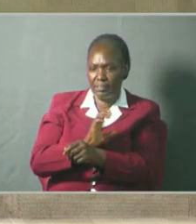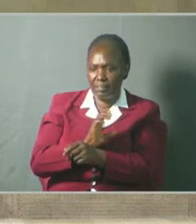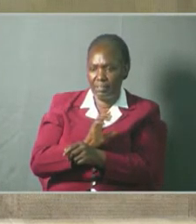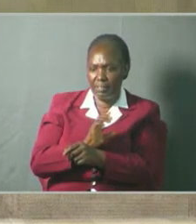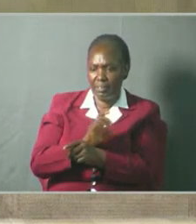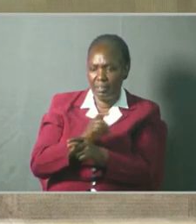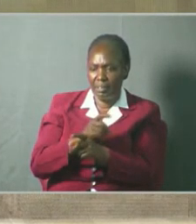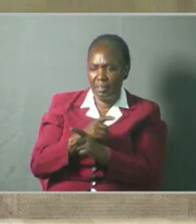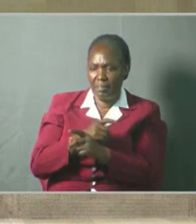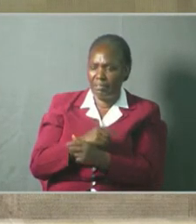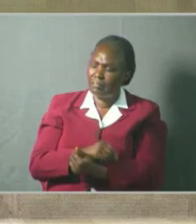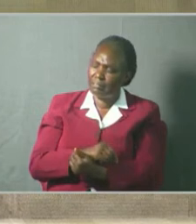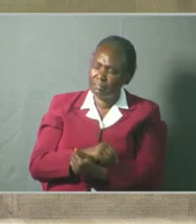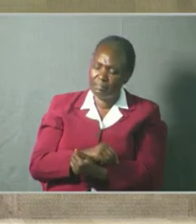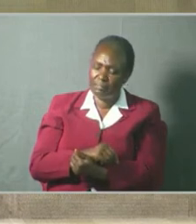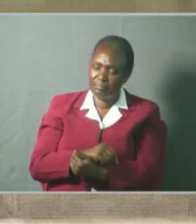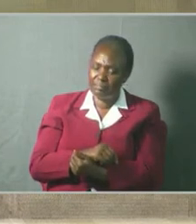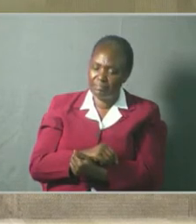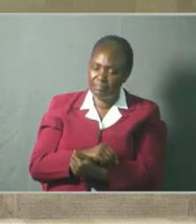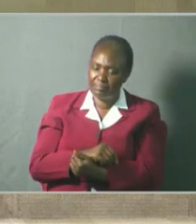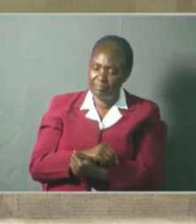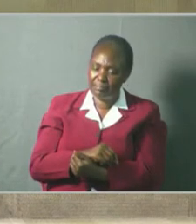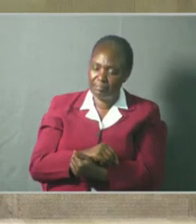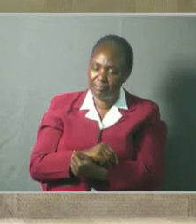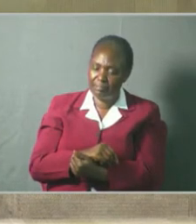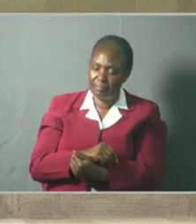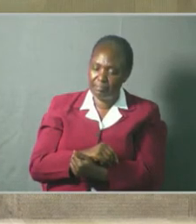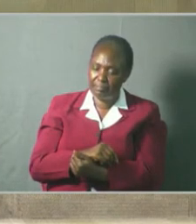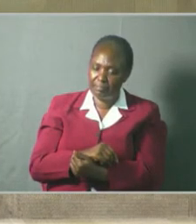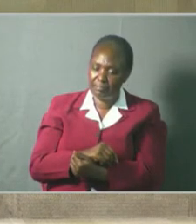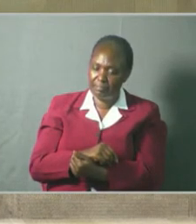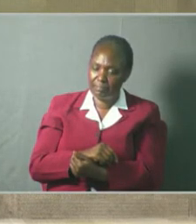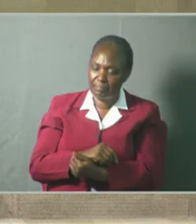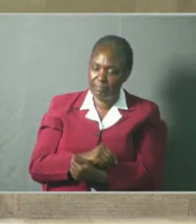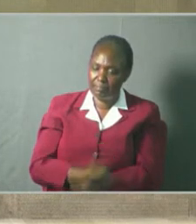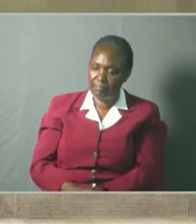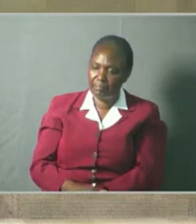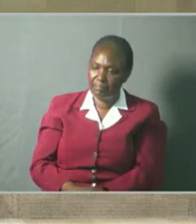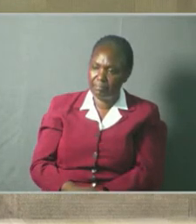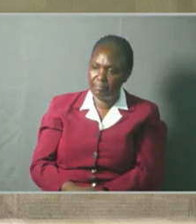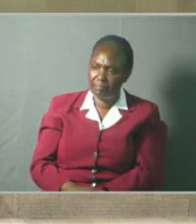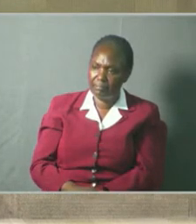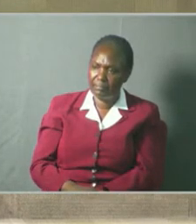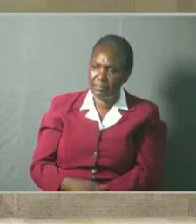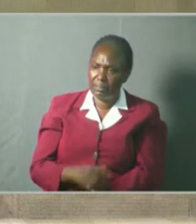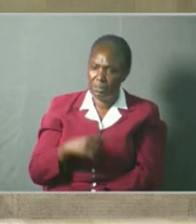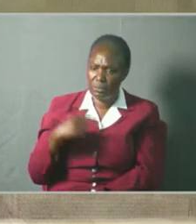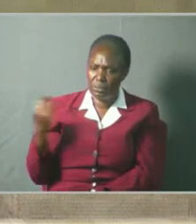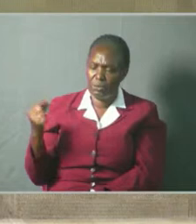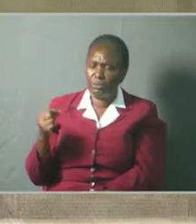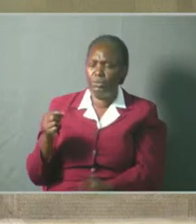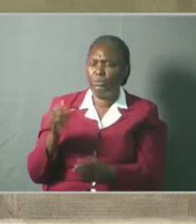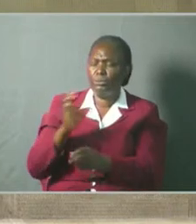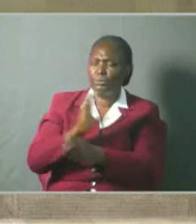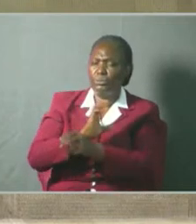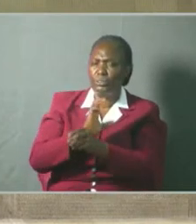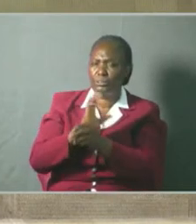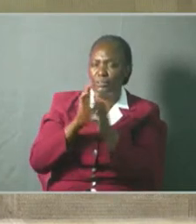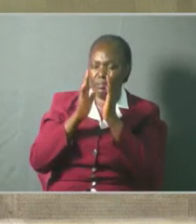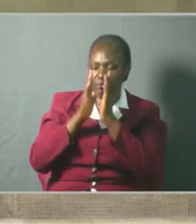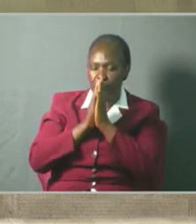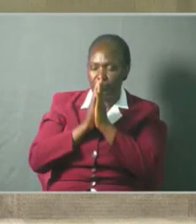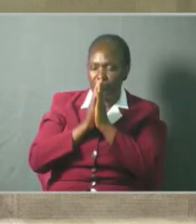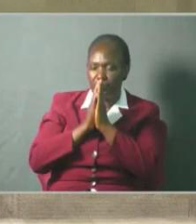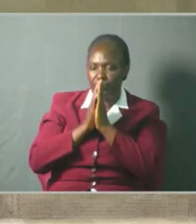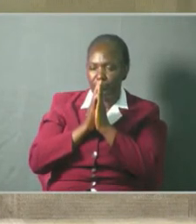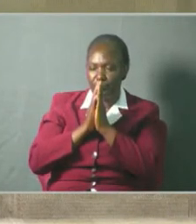When she came with the cup, and I remember to tell me, you go to church and pray. And